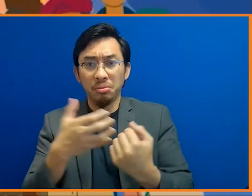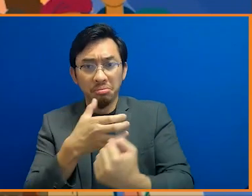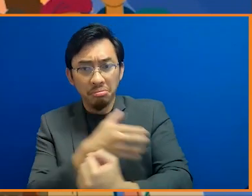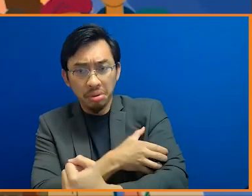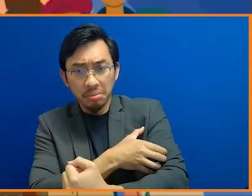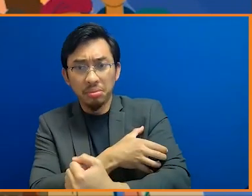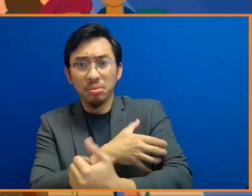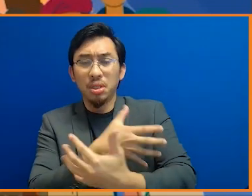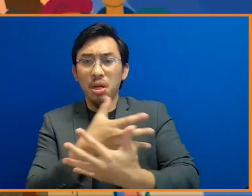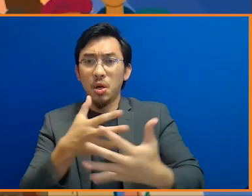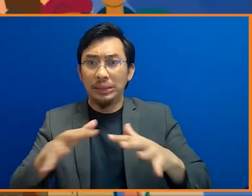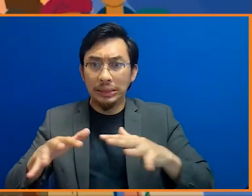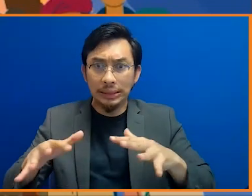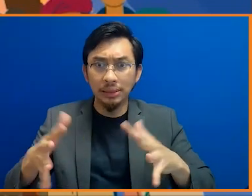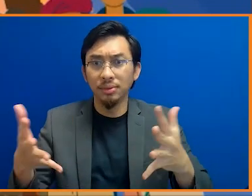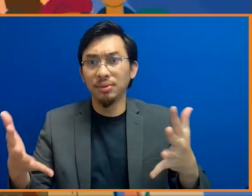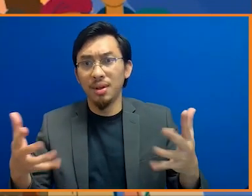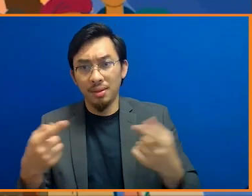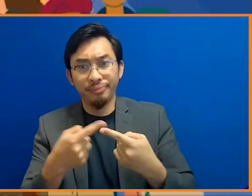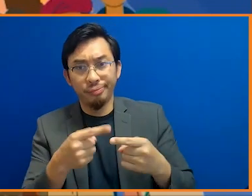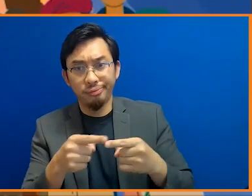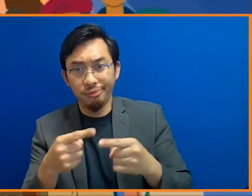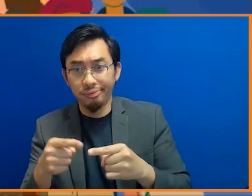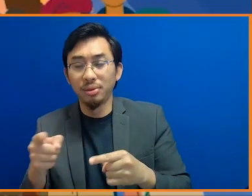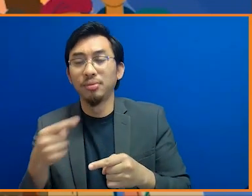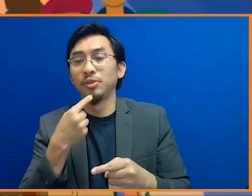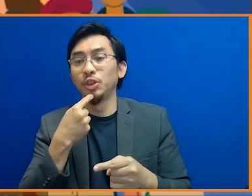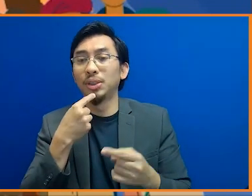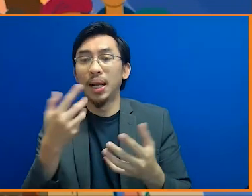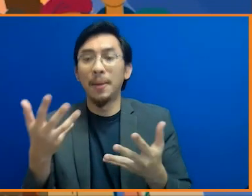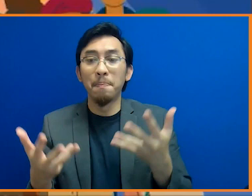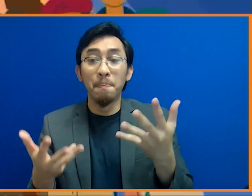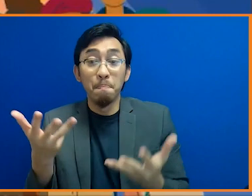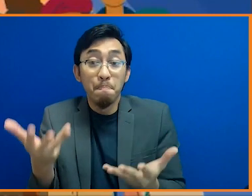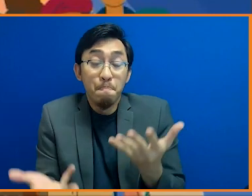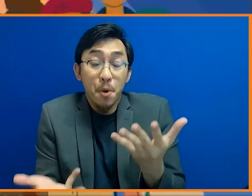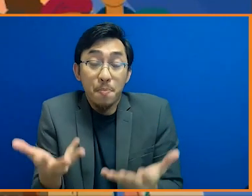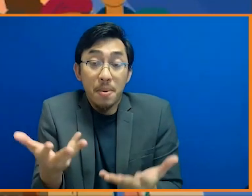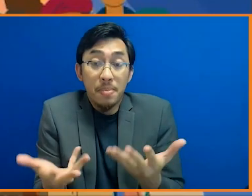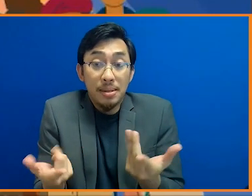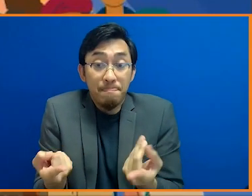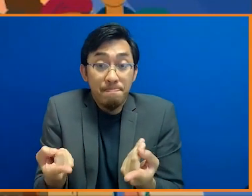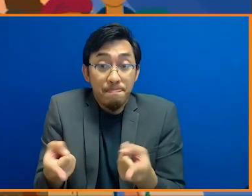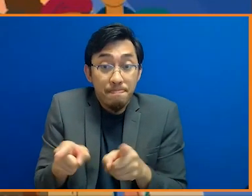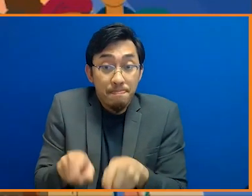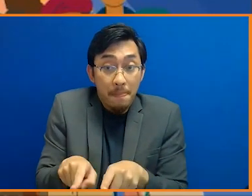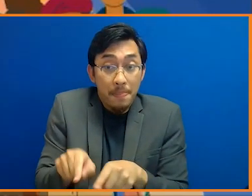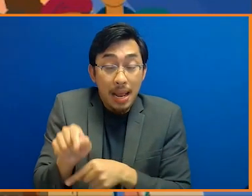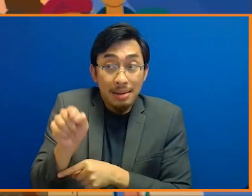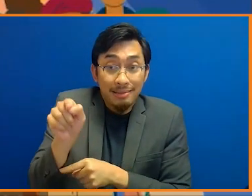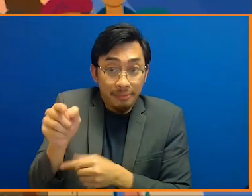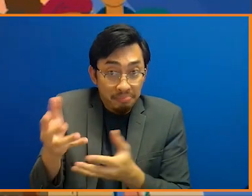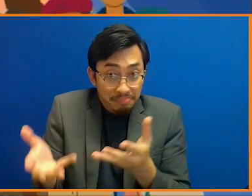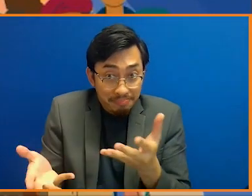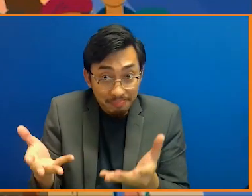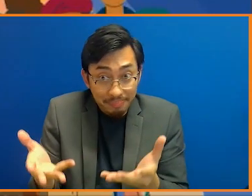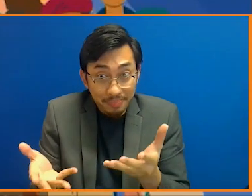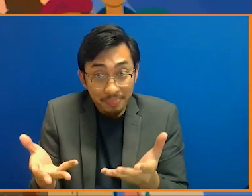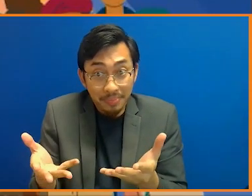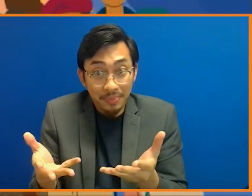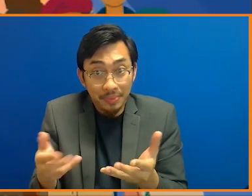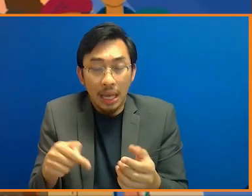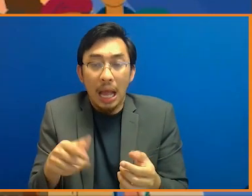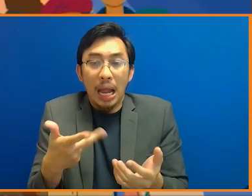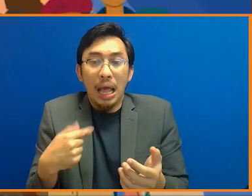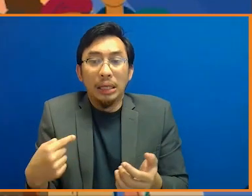capacities. So when we talk about risk, we actually talk about a probability of an event. So not